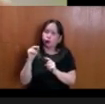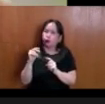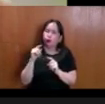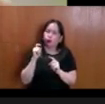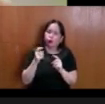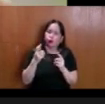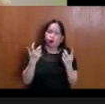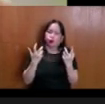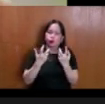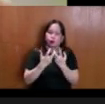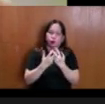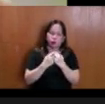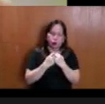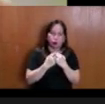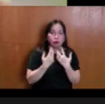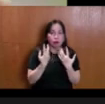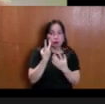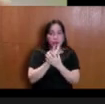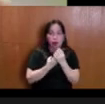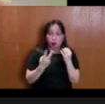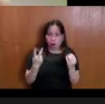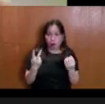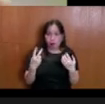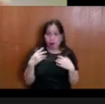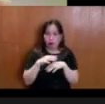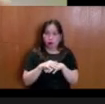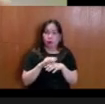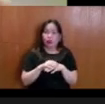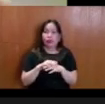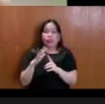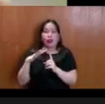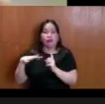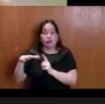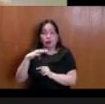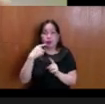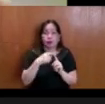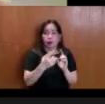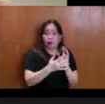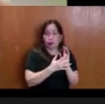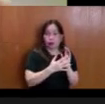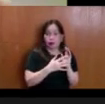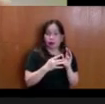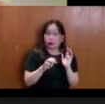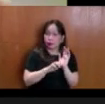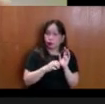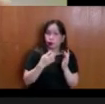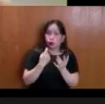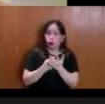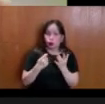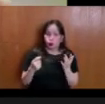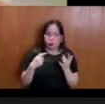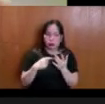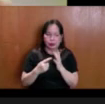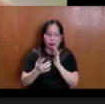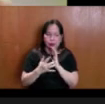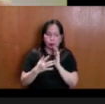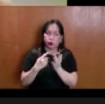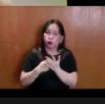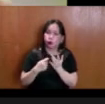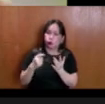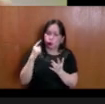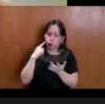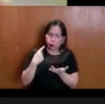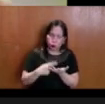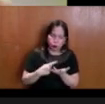It has to be for something. And ultimately, when we talk about the environment or important tools such as, you know, digital tools, we're actually